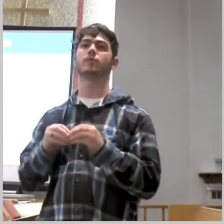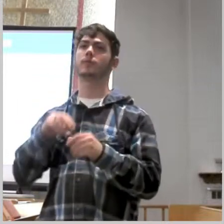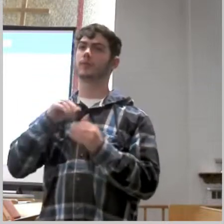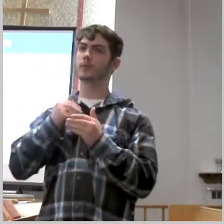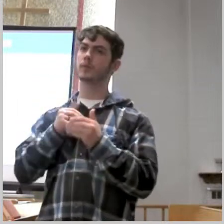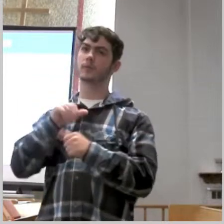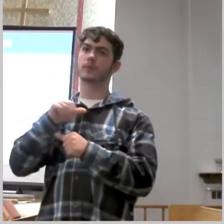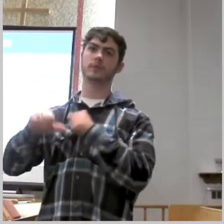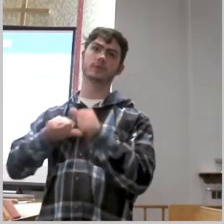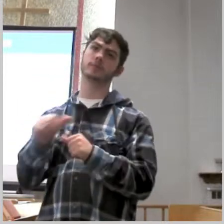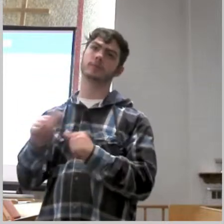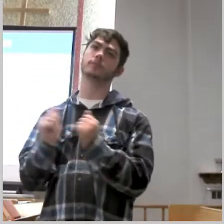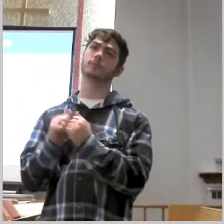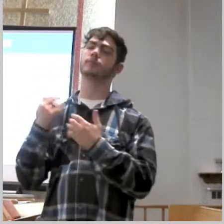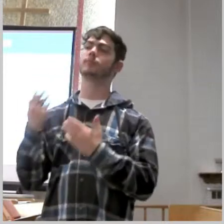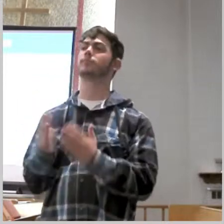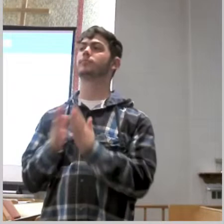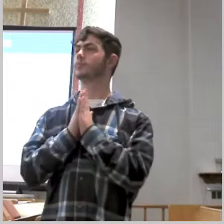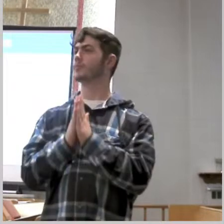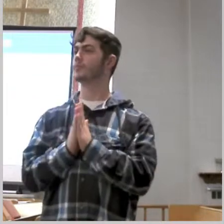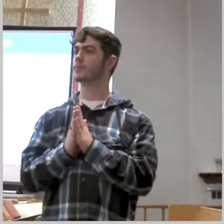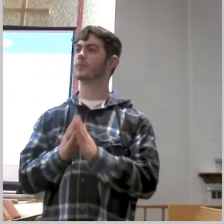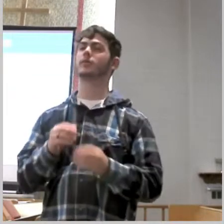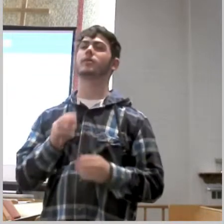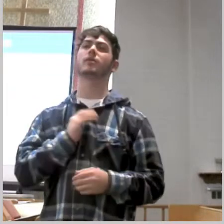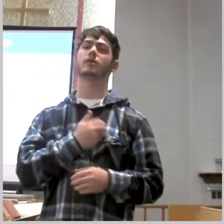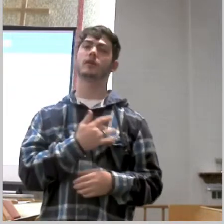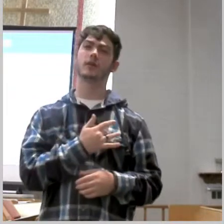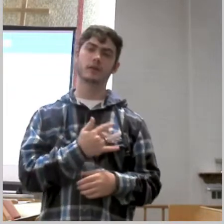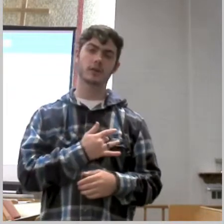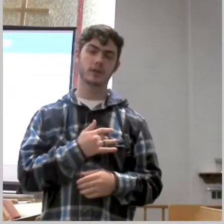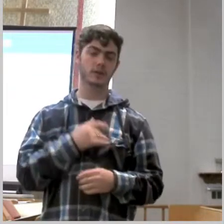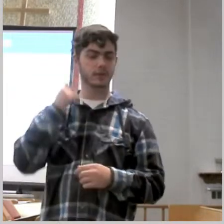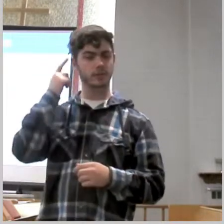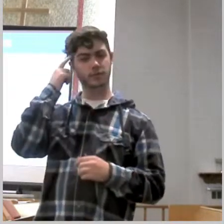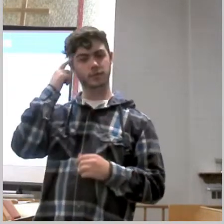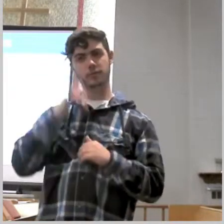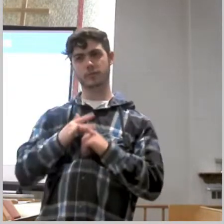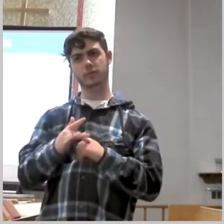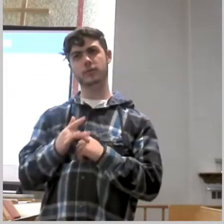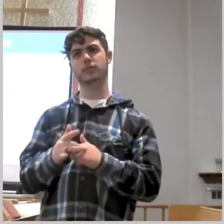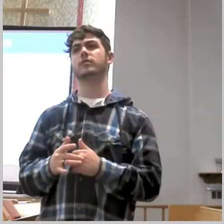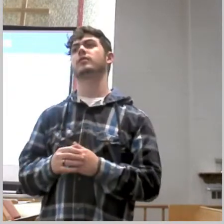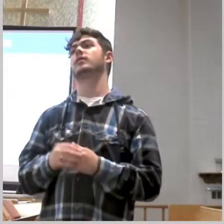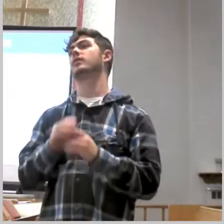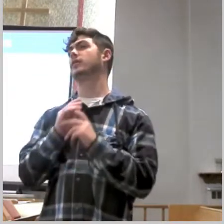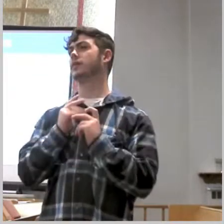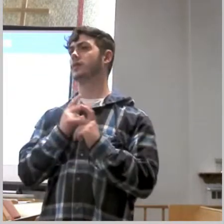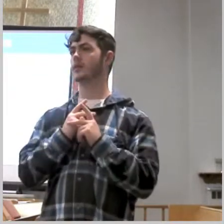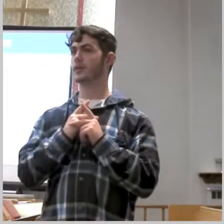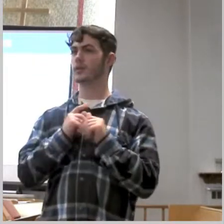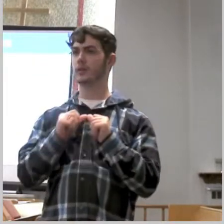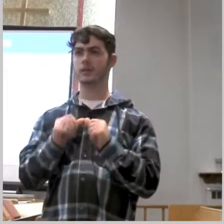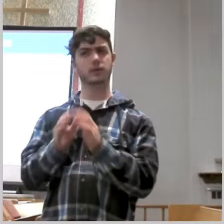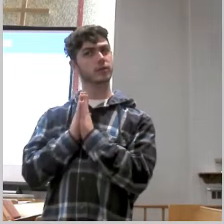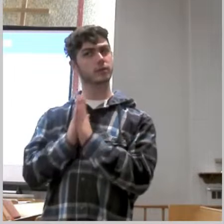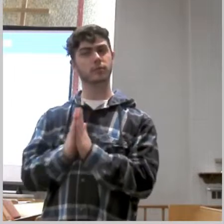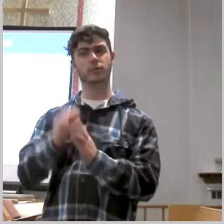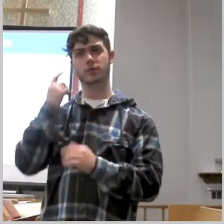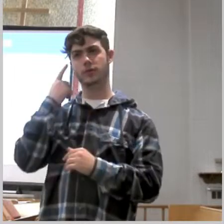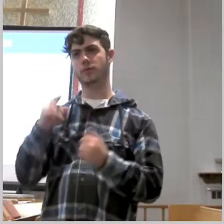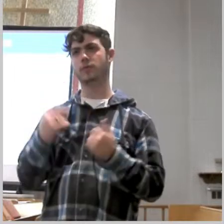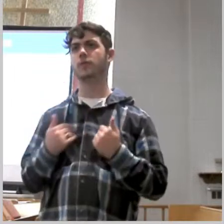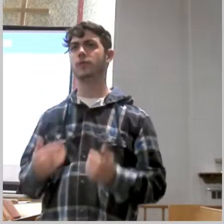of Christ, Father. We pray that we will have these things on our heart, Father, that we will keep the body in prayer through this time as we're going towards